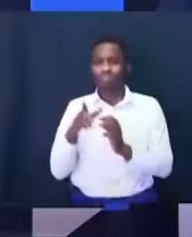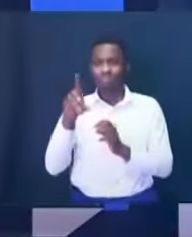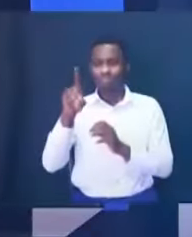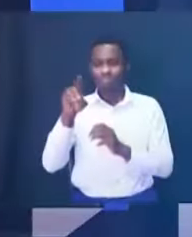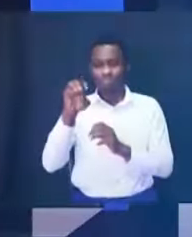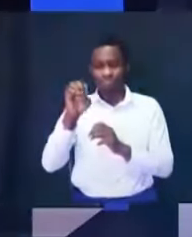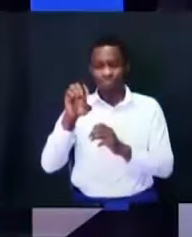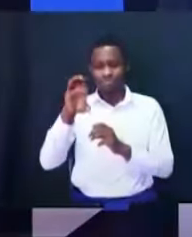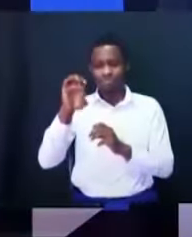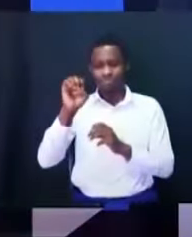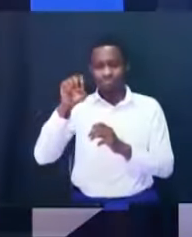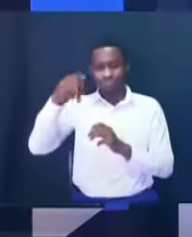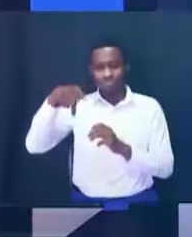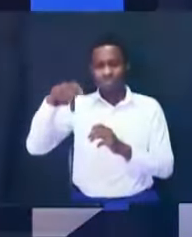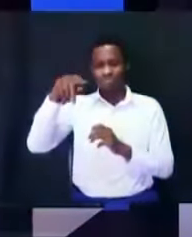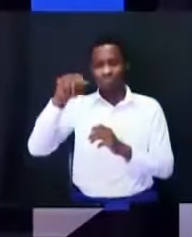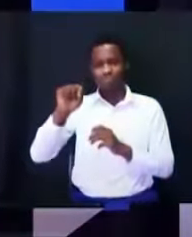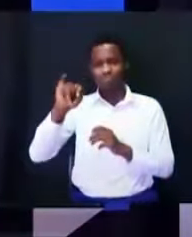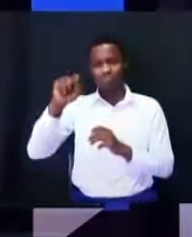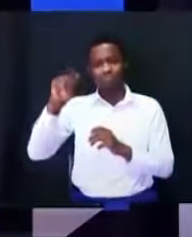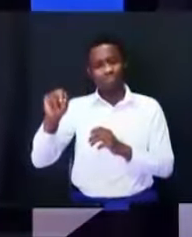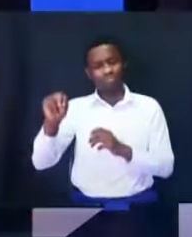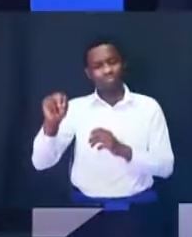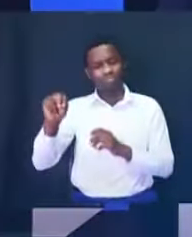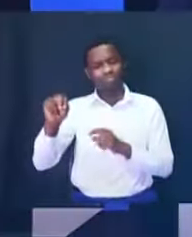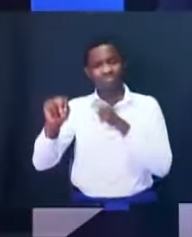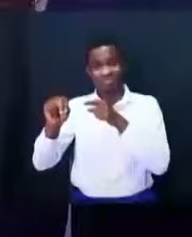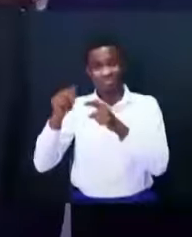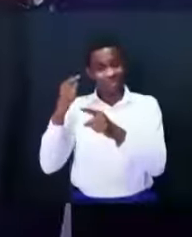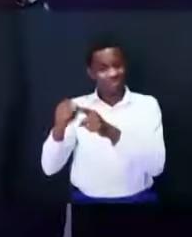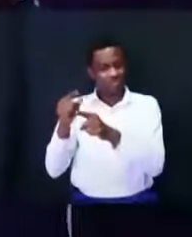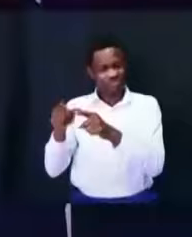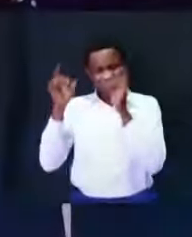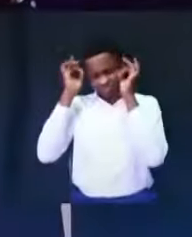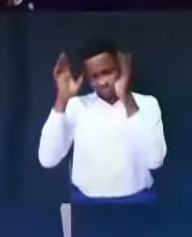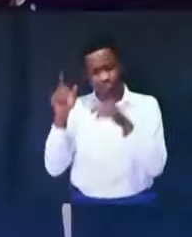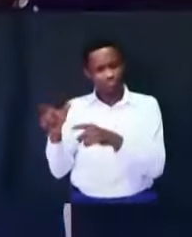deceptive and you have to be careful about that just that word